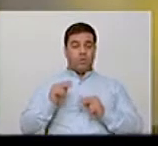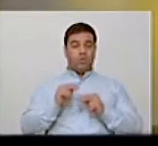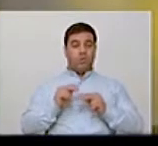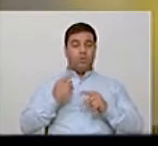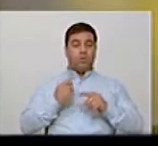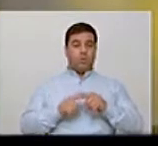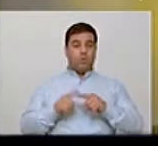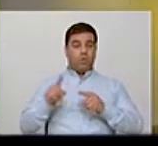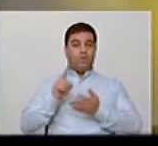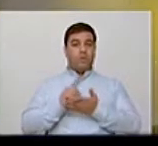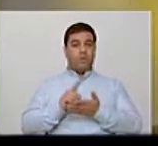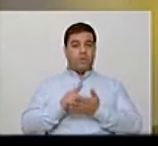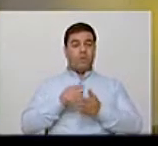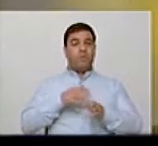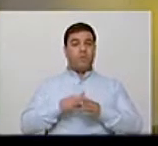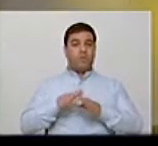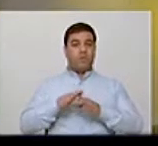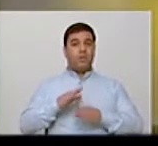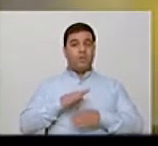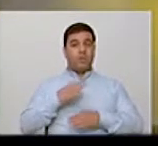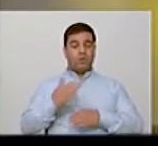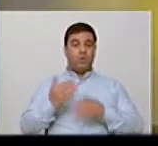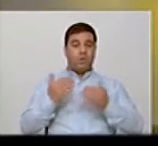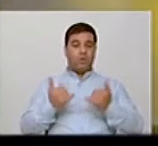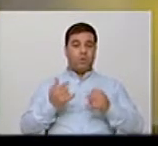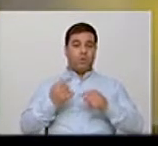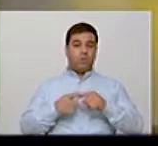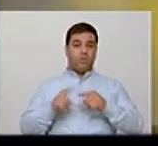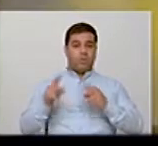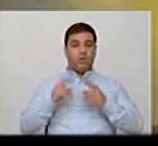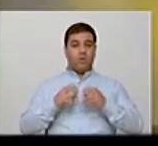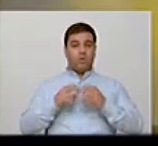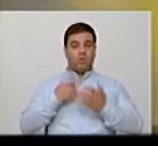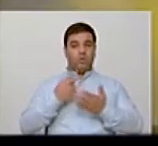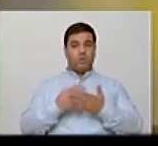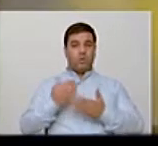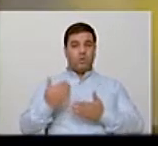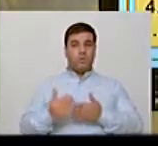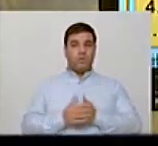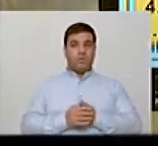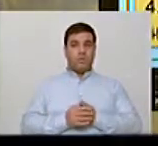bu vazifani bajargan bo'lsangiz, keling uni tekshirib olamiz.